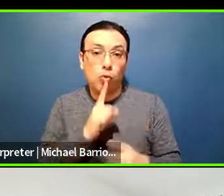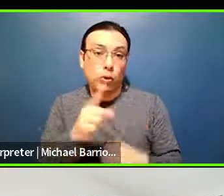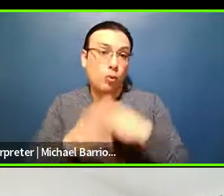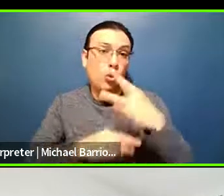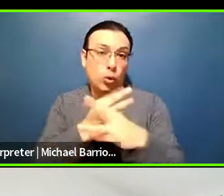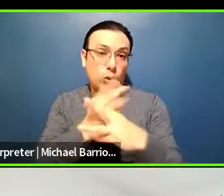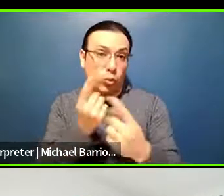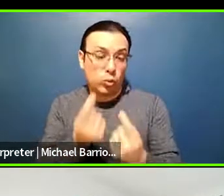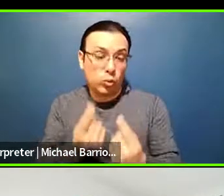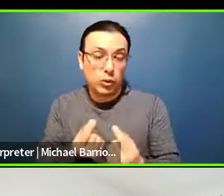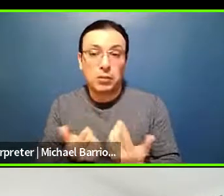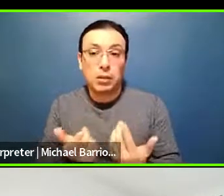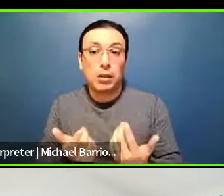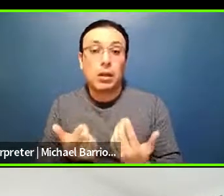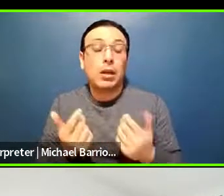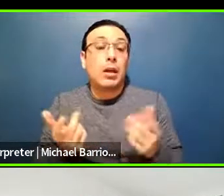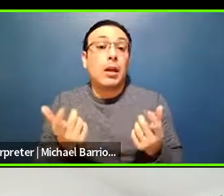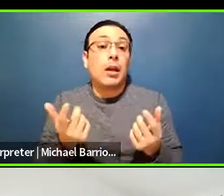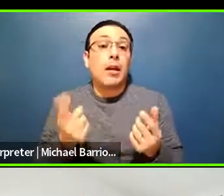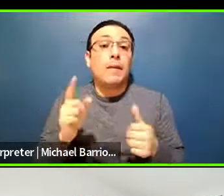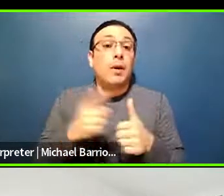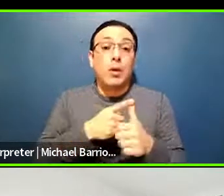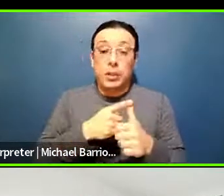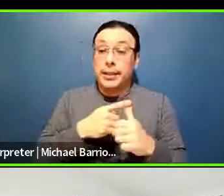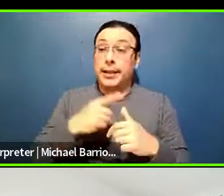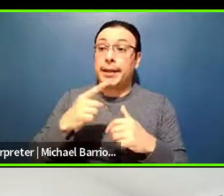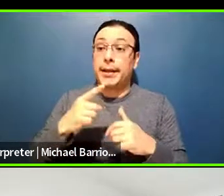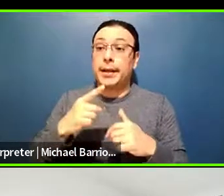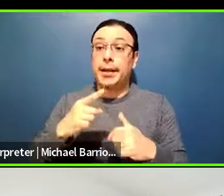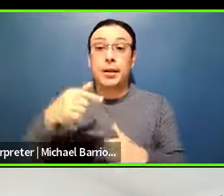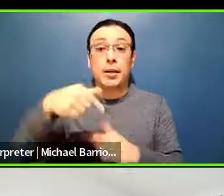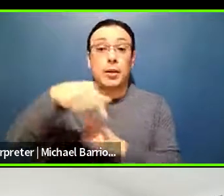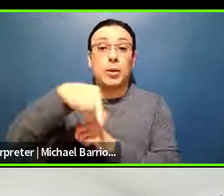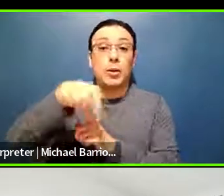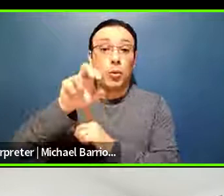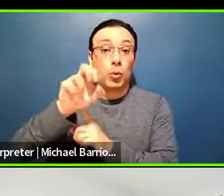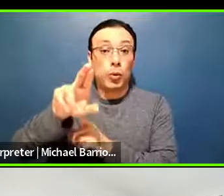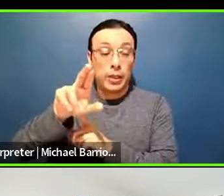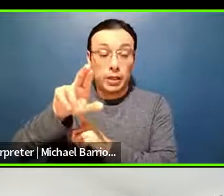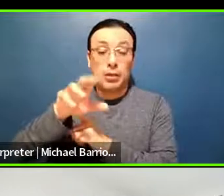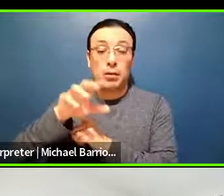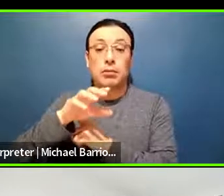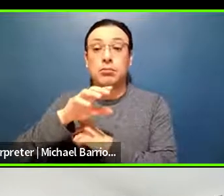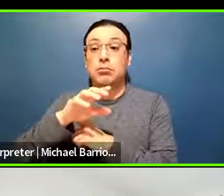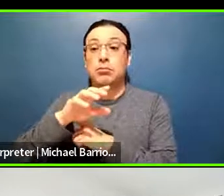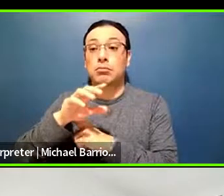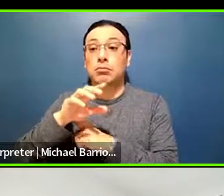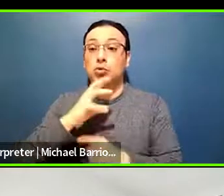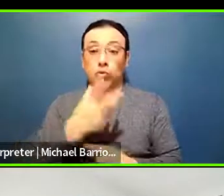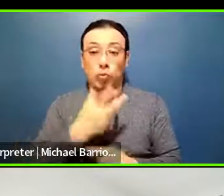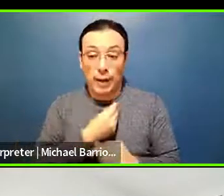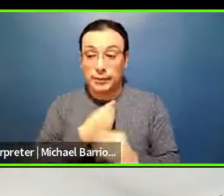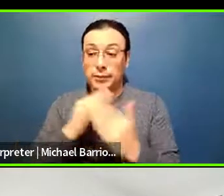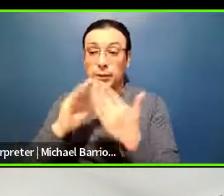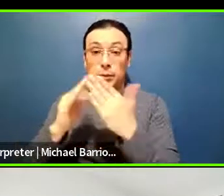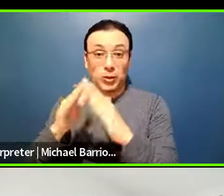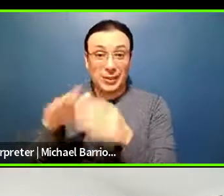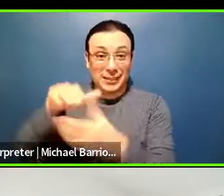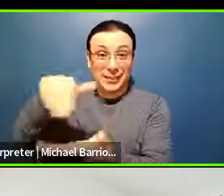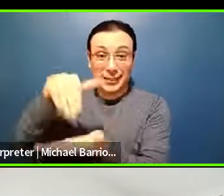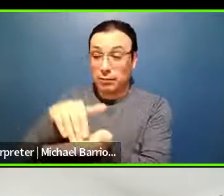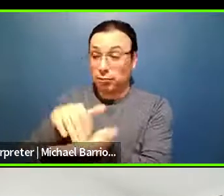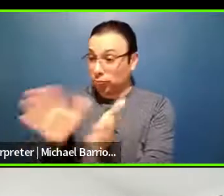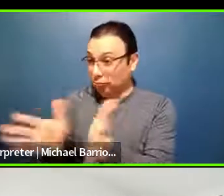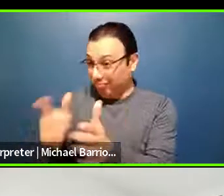with urging queer and trans community centers, support groups, social services, as well as more